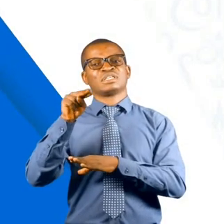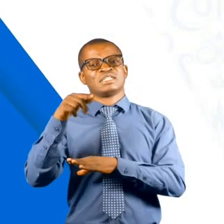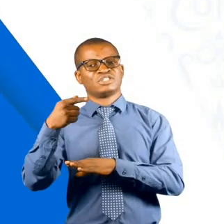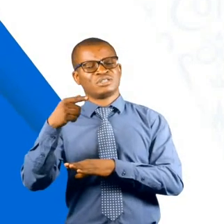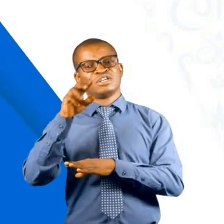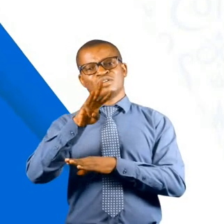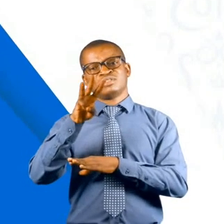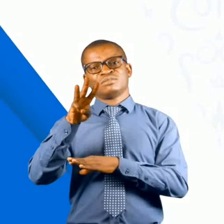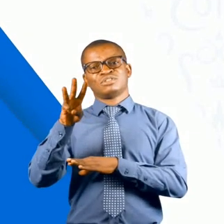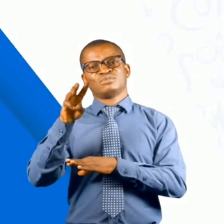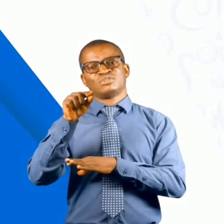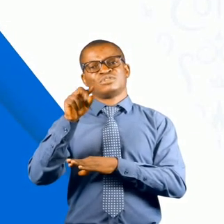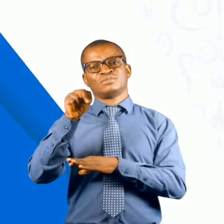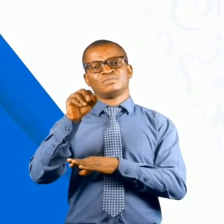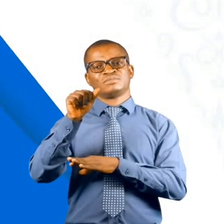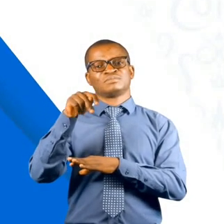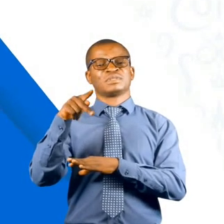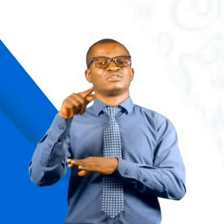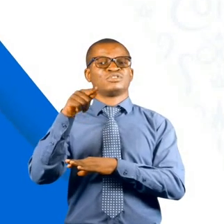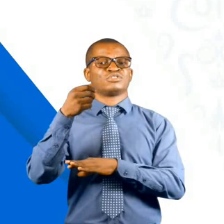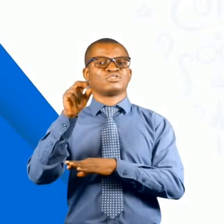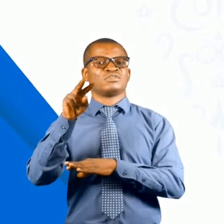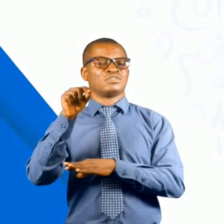info@naptip.gov.ng. Visit our website